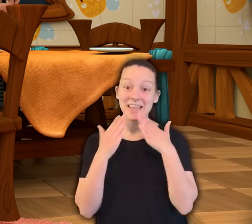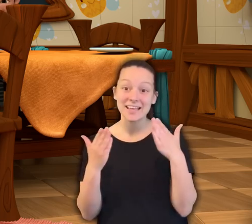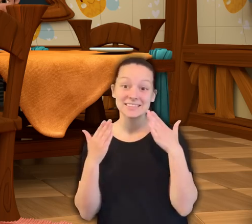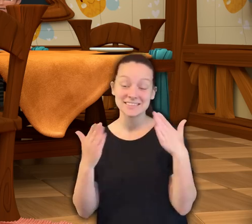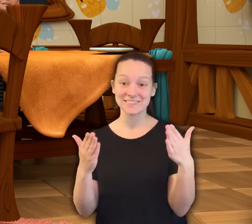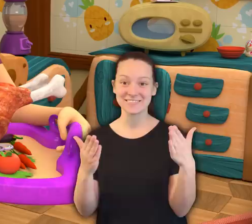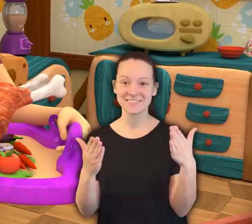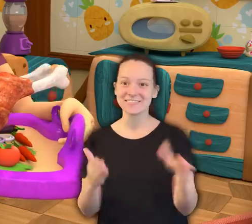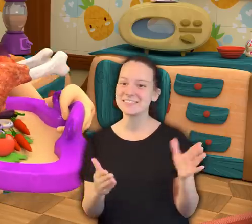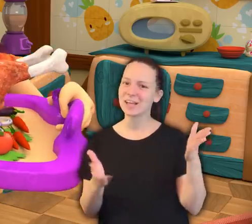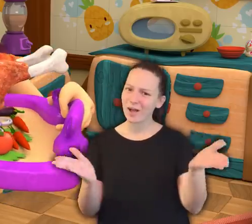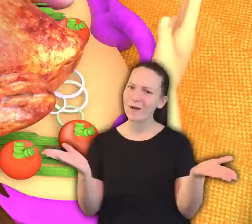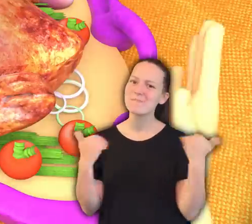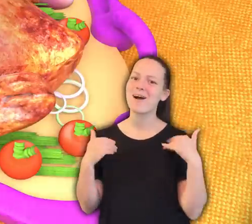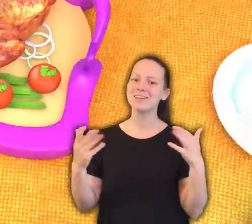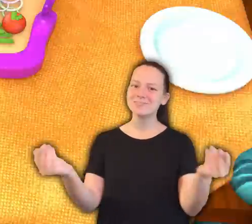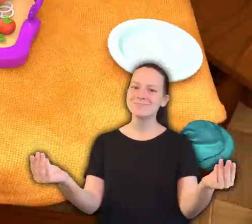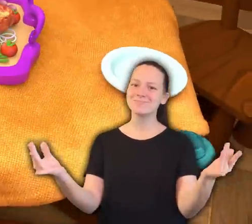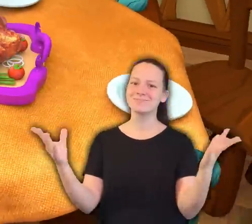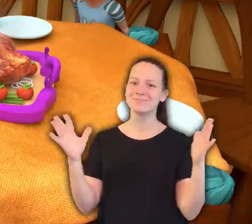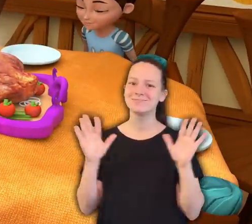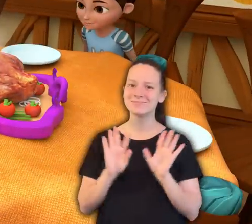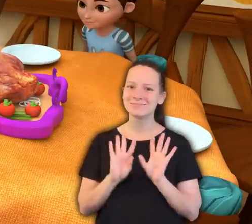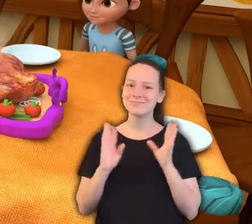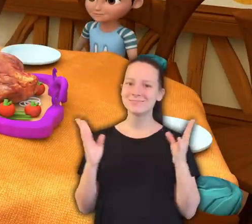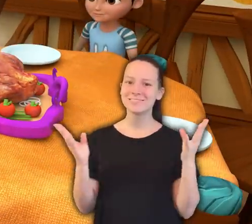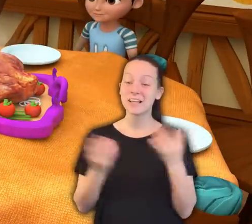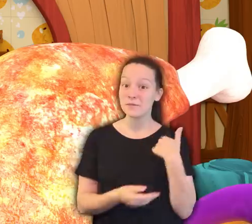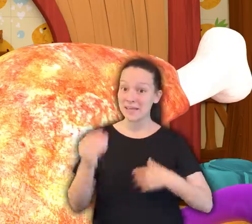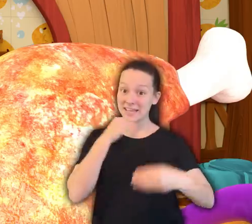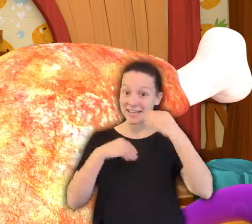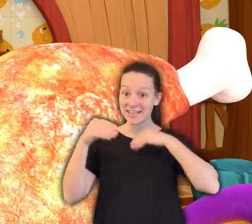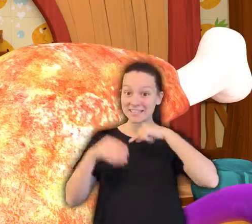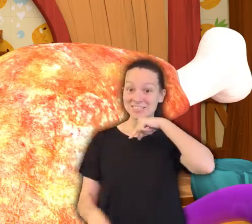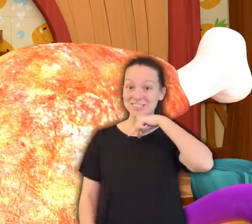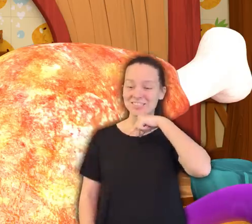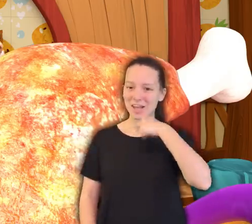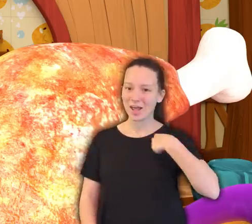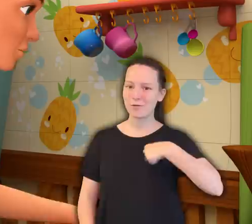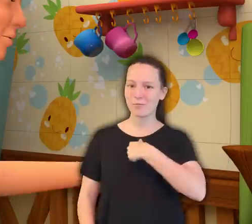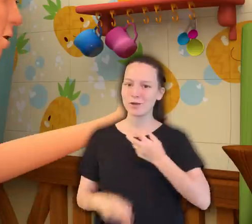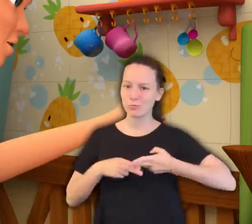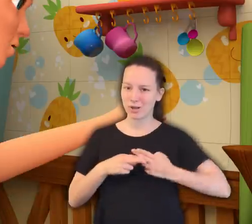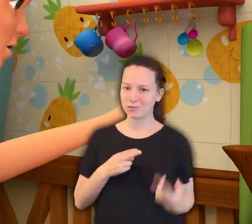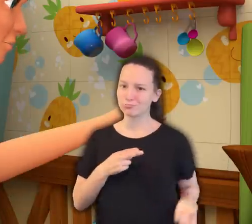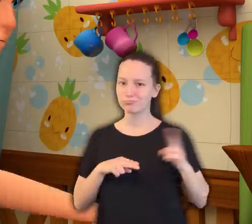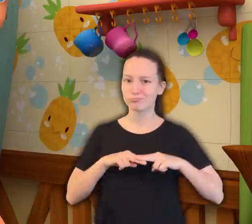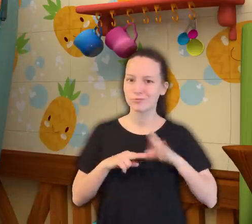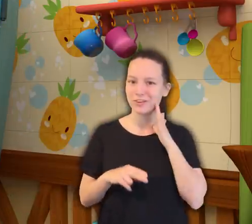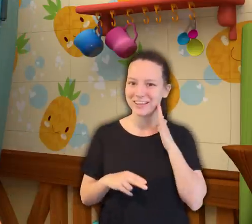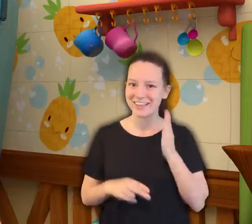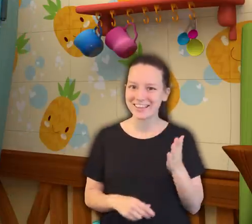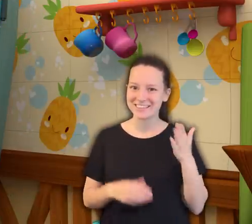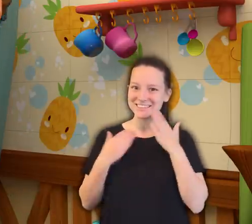it's Thanksgiving let's gather around to eat some turkey and gain a pound